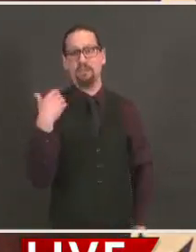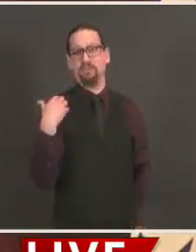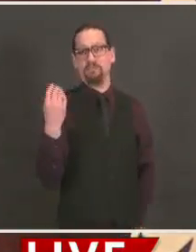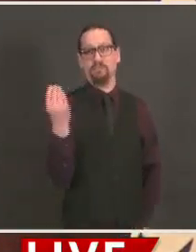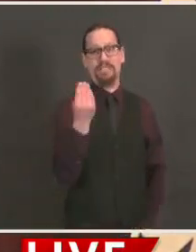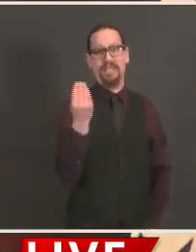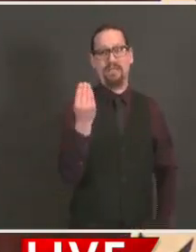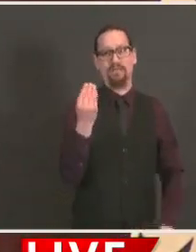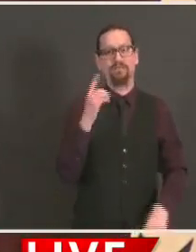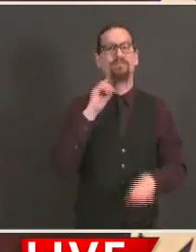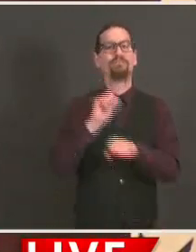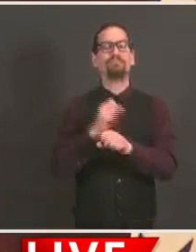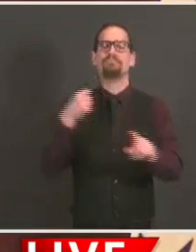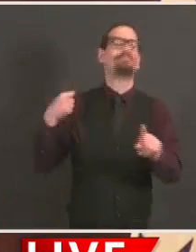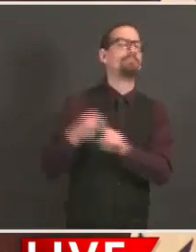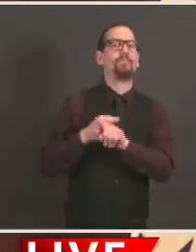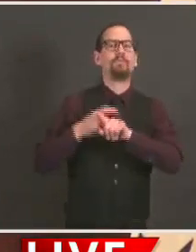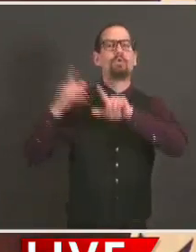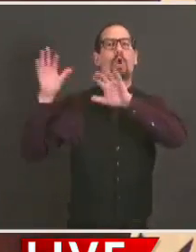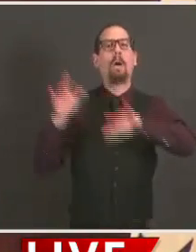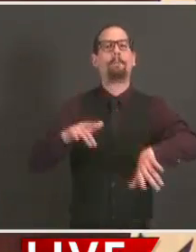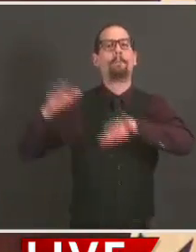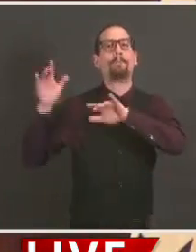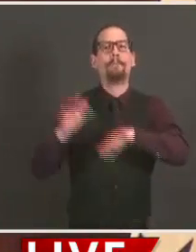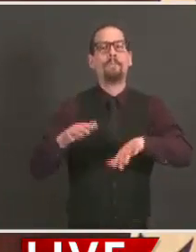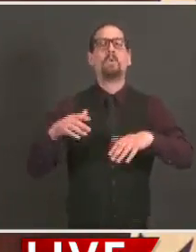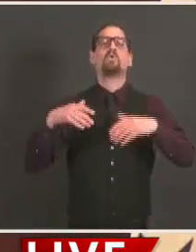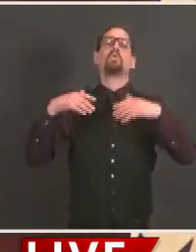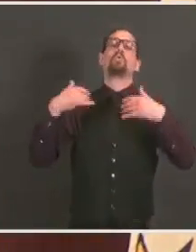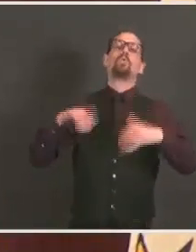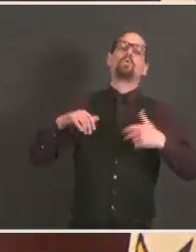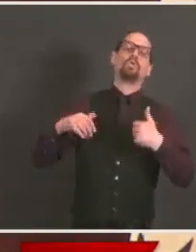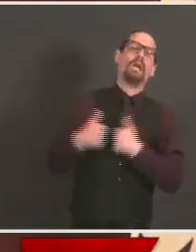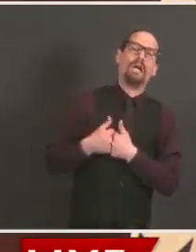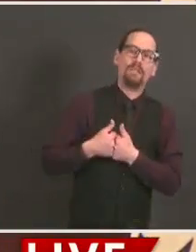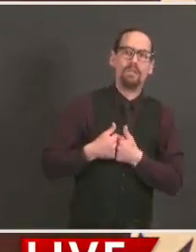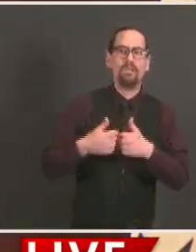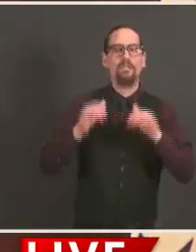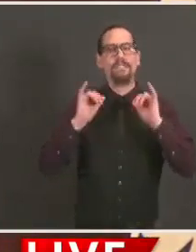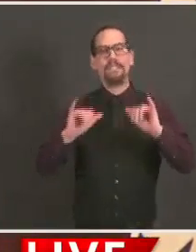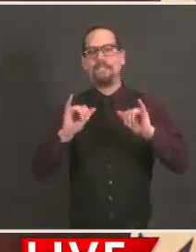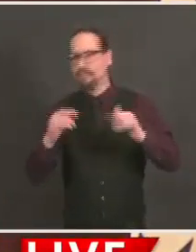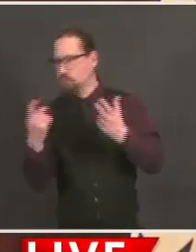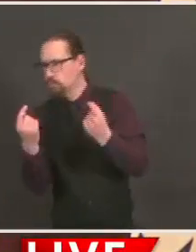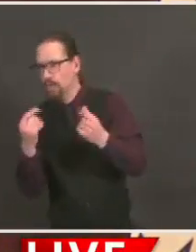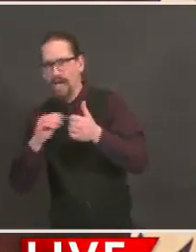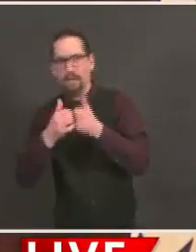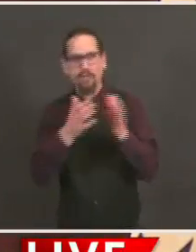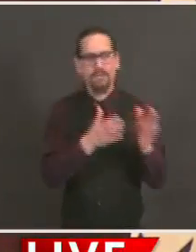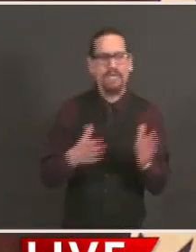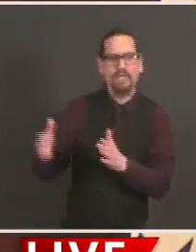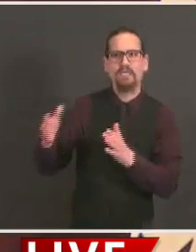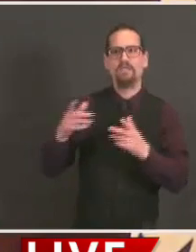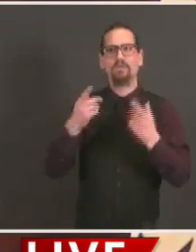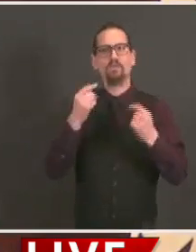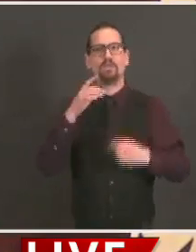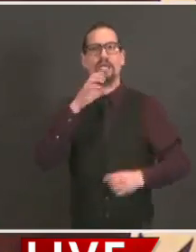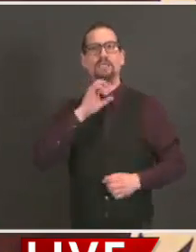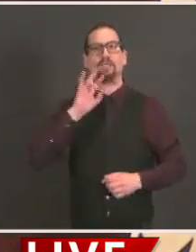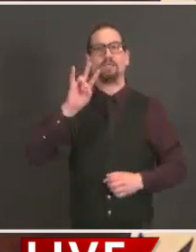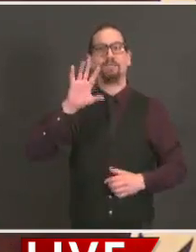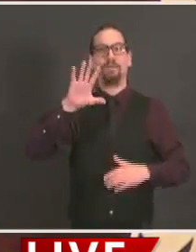almost 4,000 Rhode Islanders 75 years of age and older got their first doses of COVID-19 vaccine, and